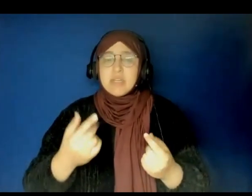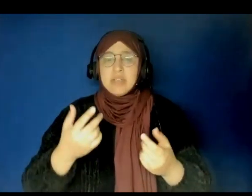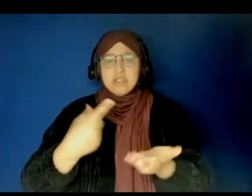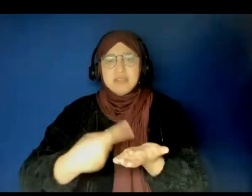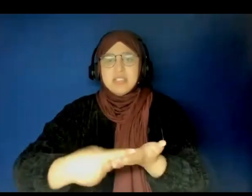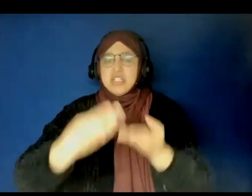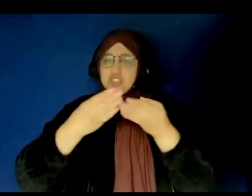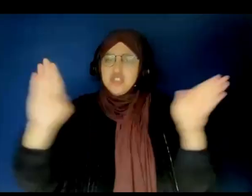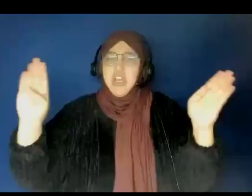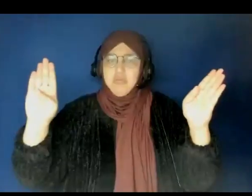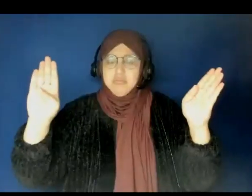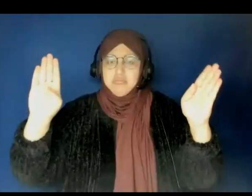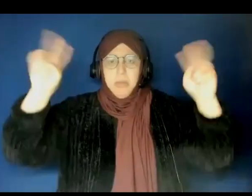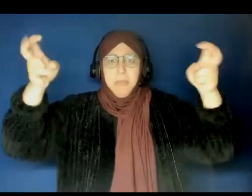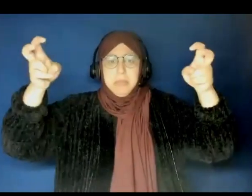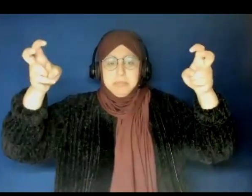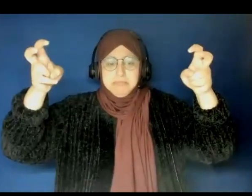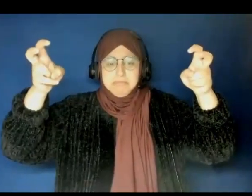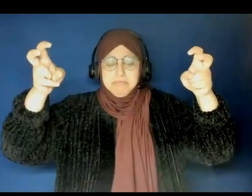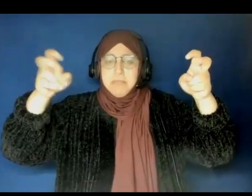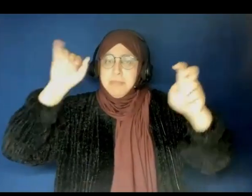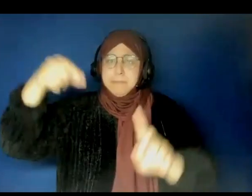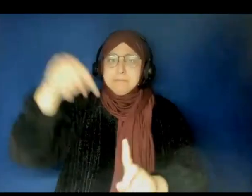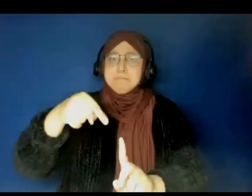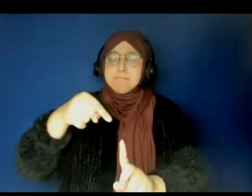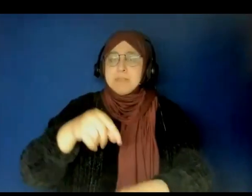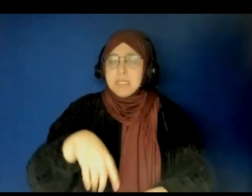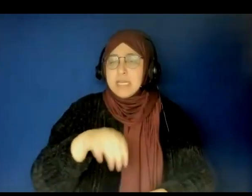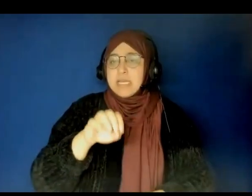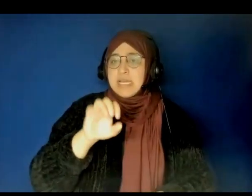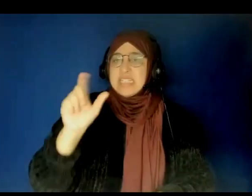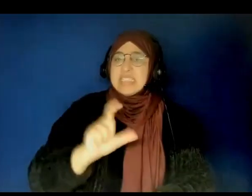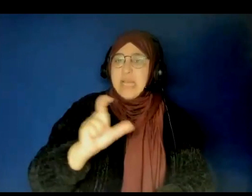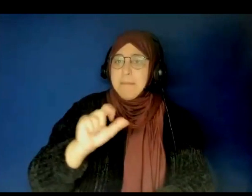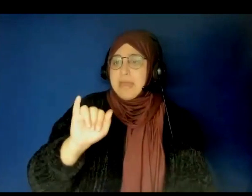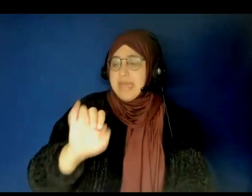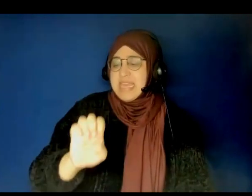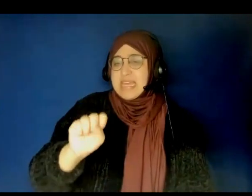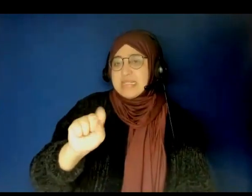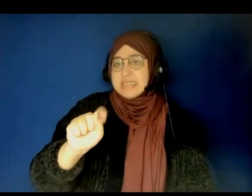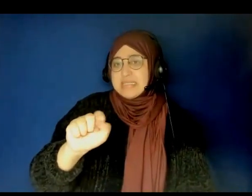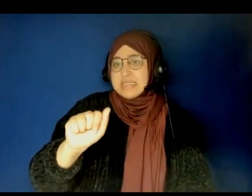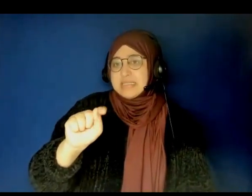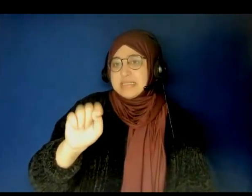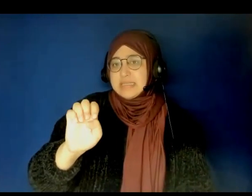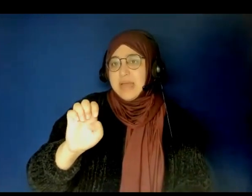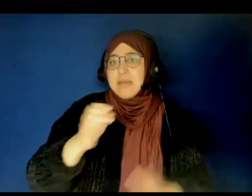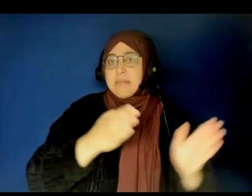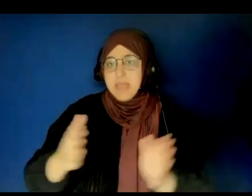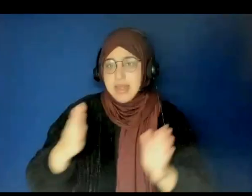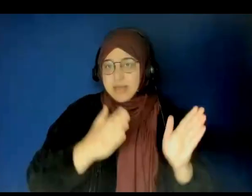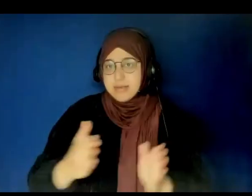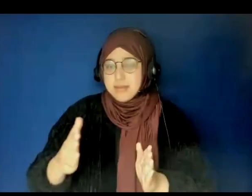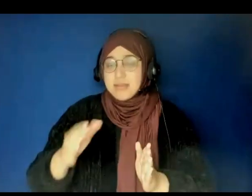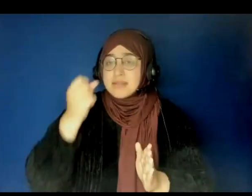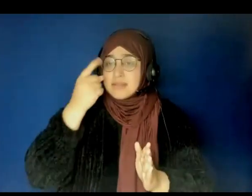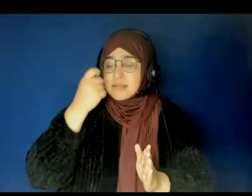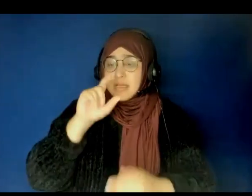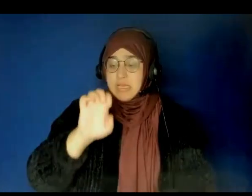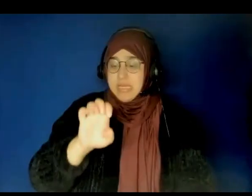of Islamic estate planning. And estate planning has a number of